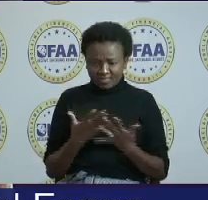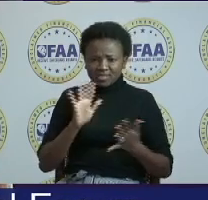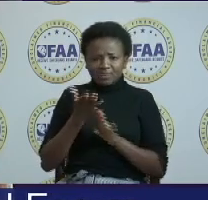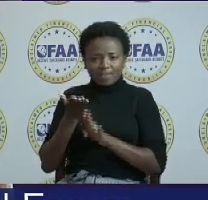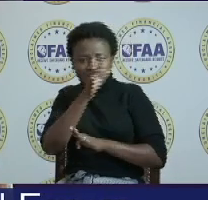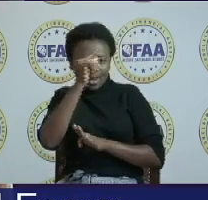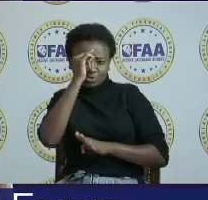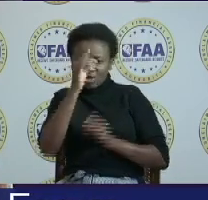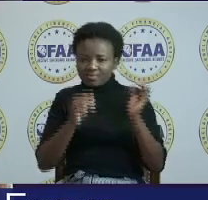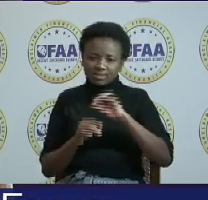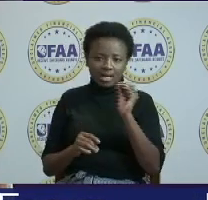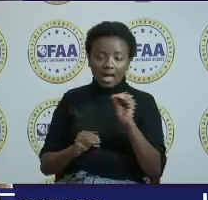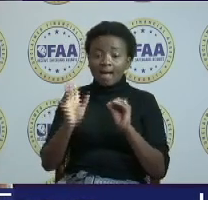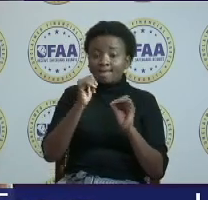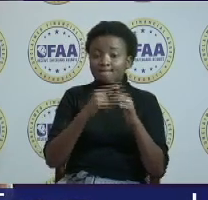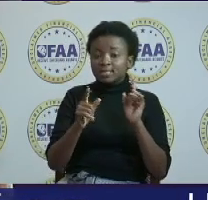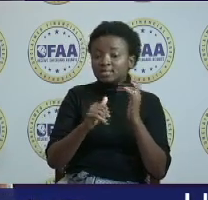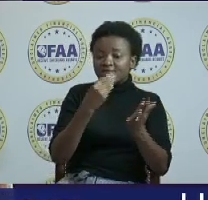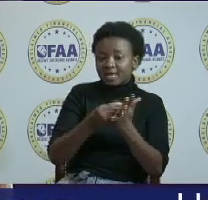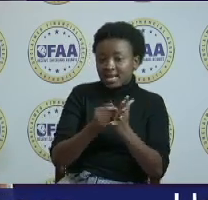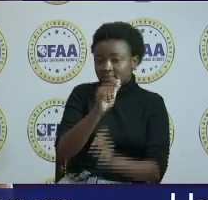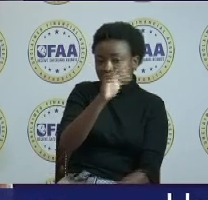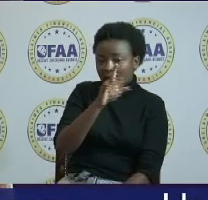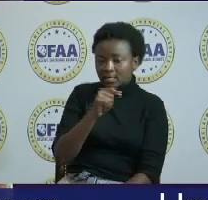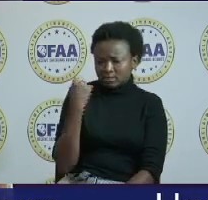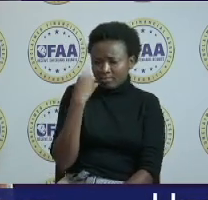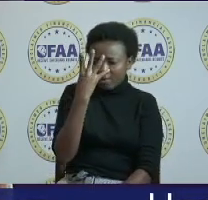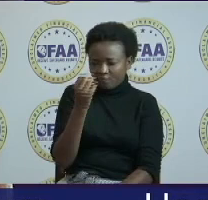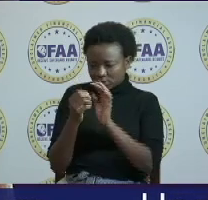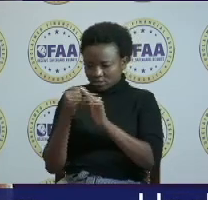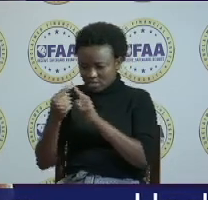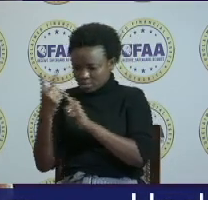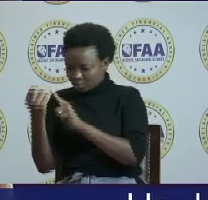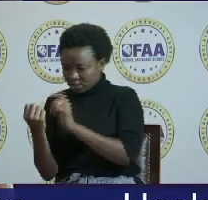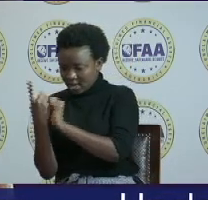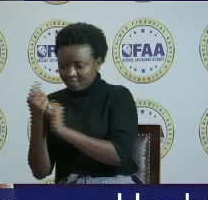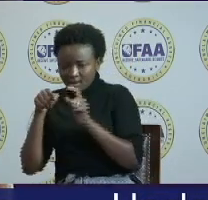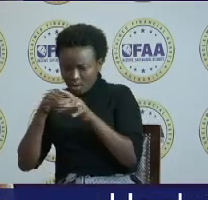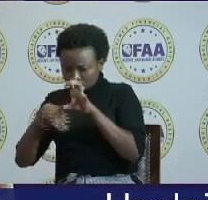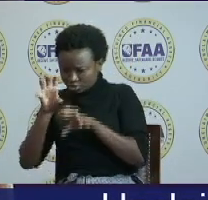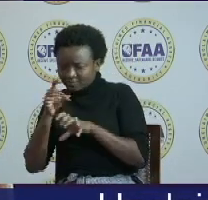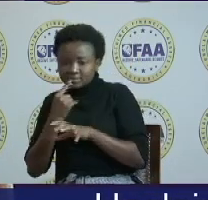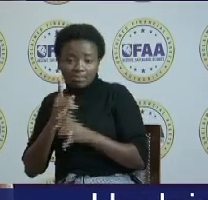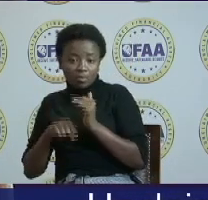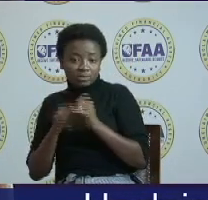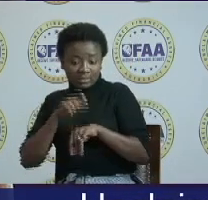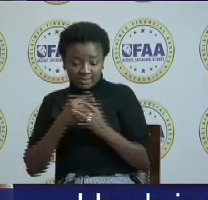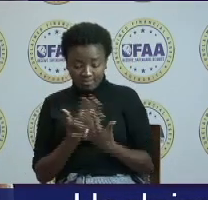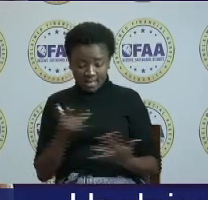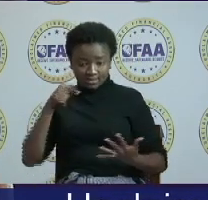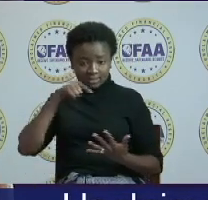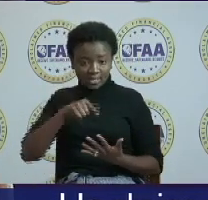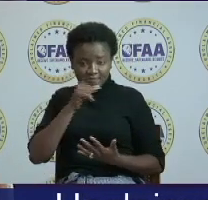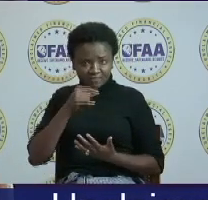Financial Assets Act number 40 of 2011 is drafted at the moment is that once an asset has